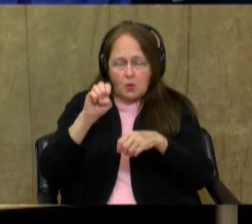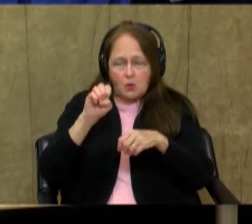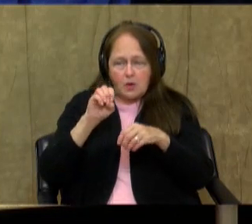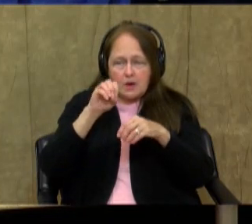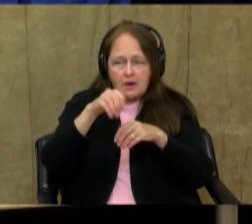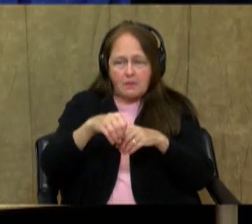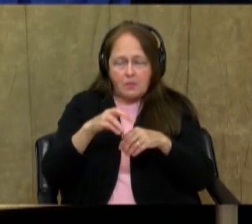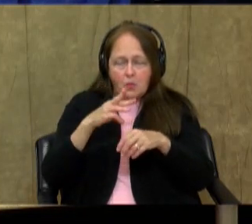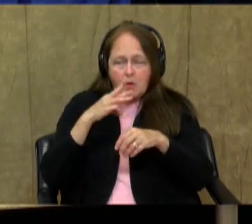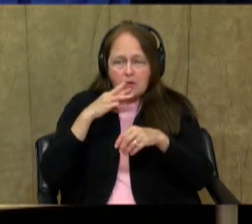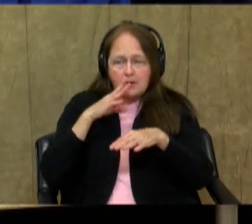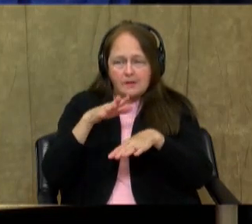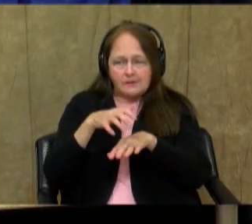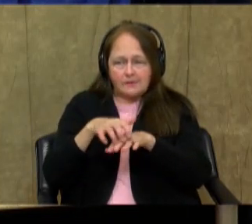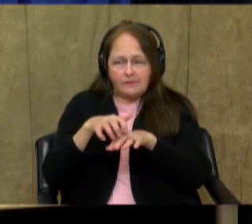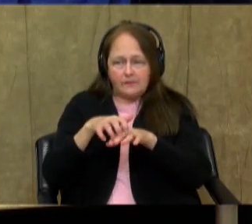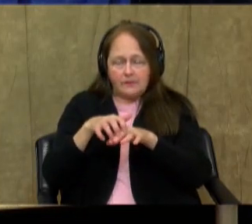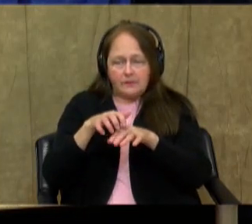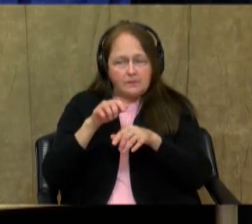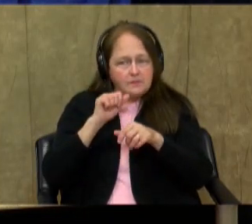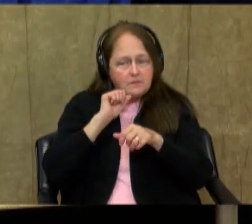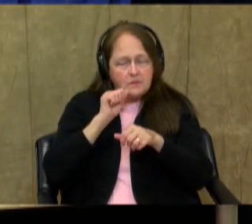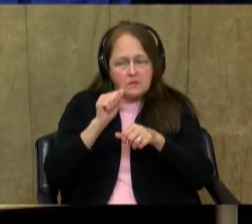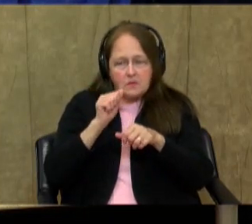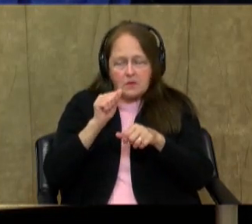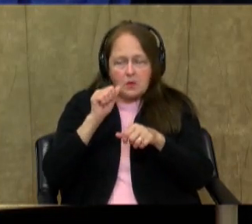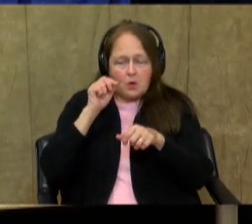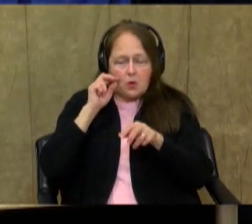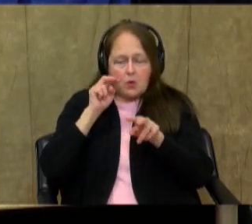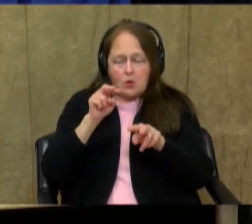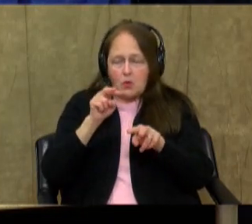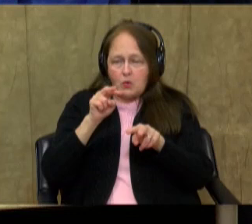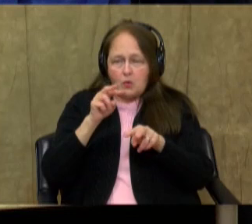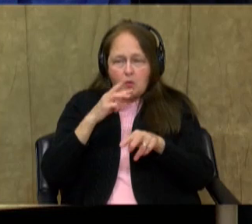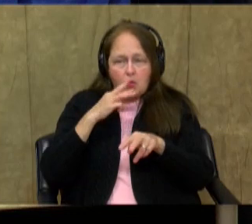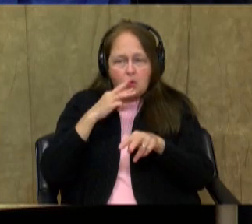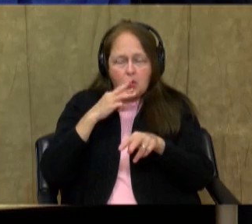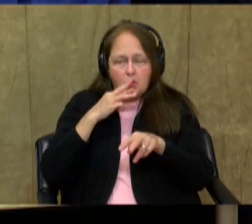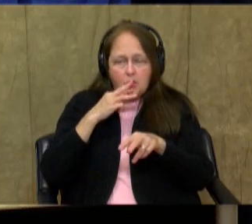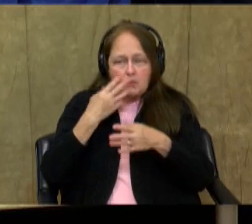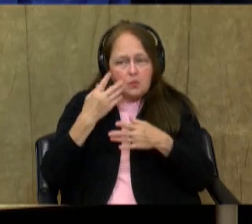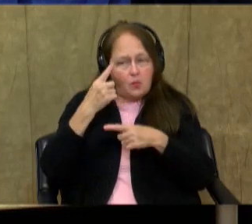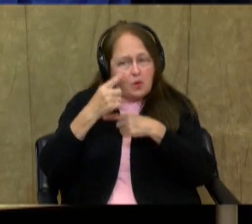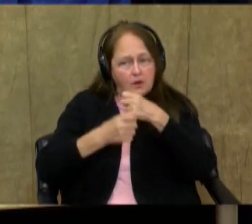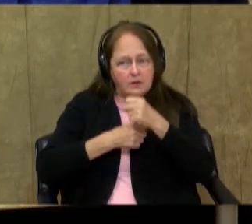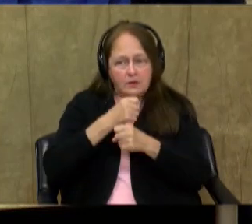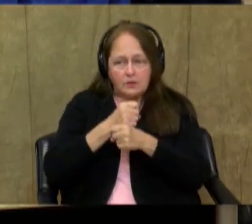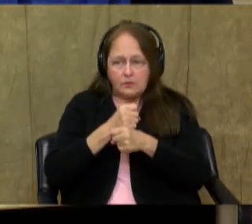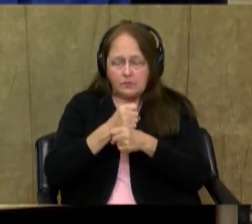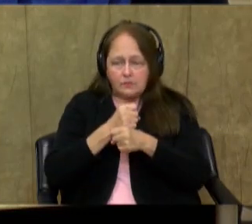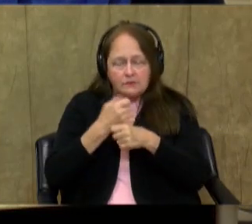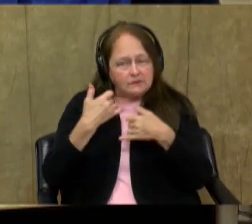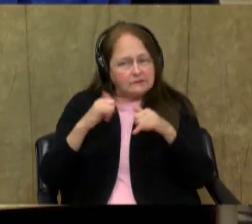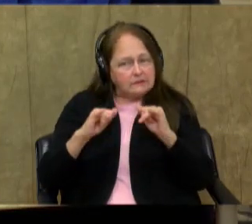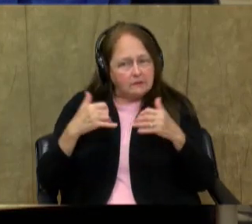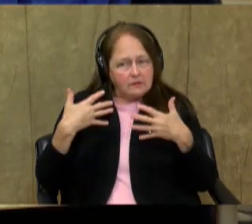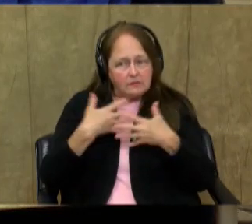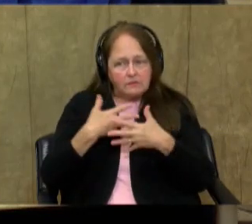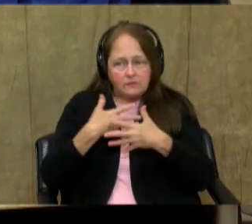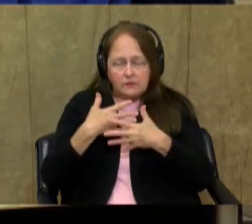year's incident. So he has not even looked at water probably in a year, and he's still